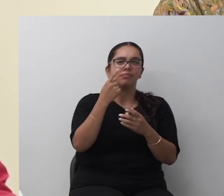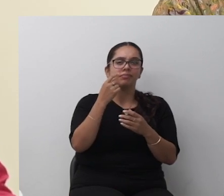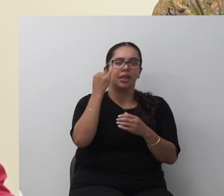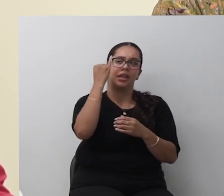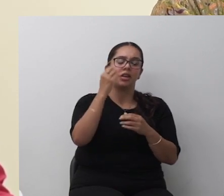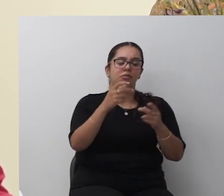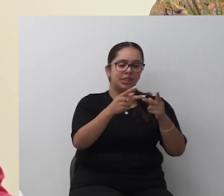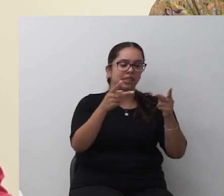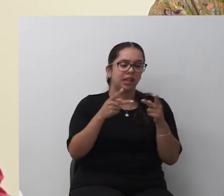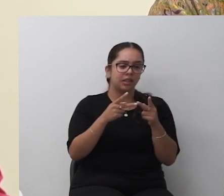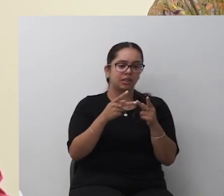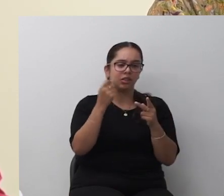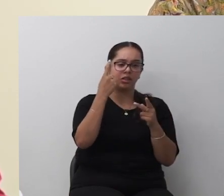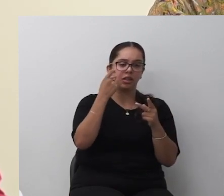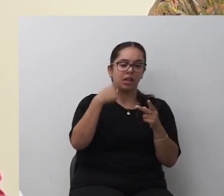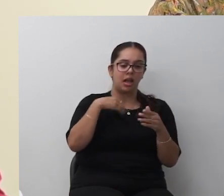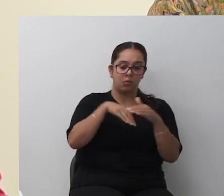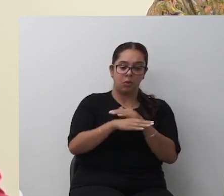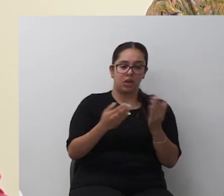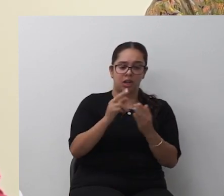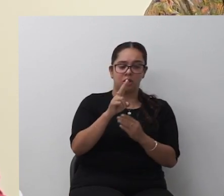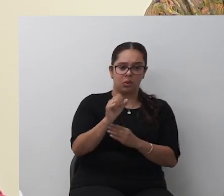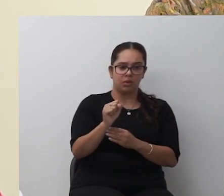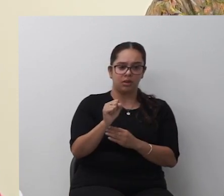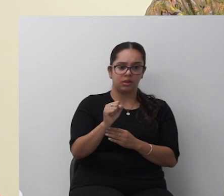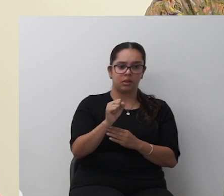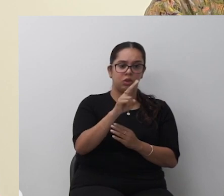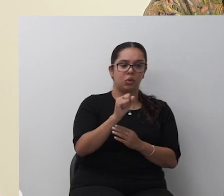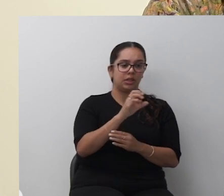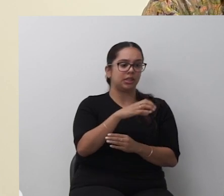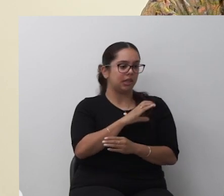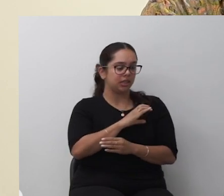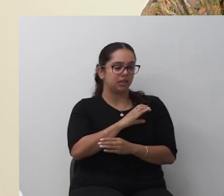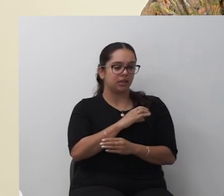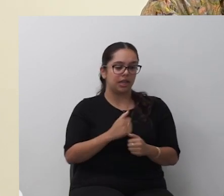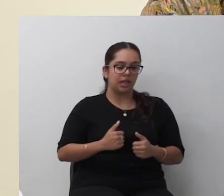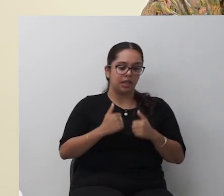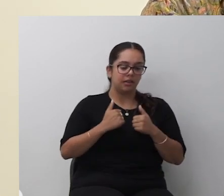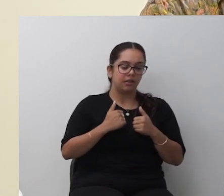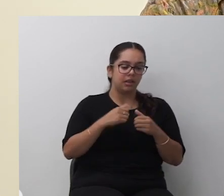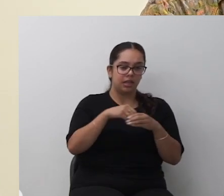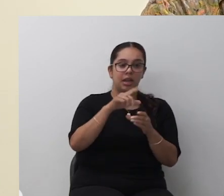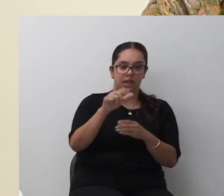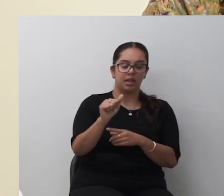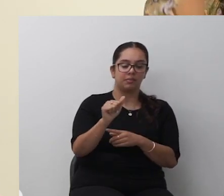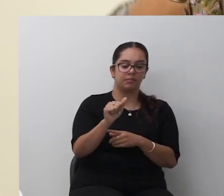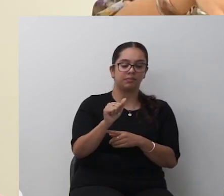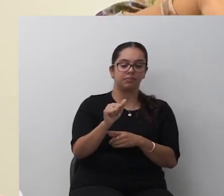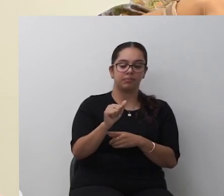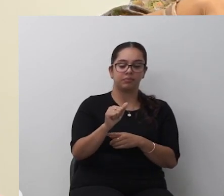knowing that born in the United States, U.S. citizen, living in Los Angeles, and